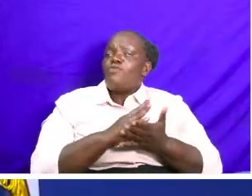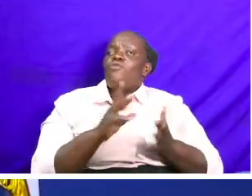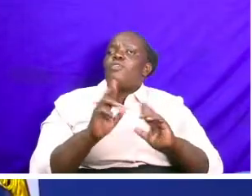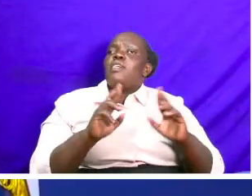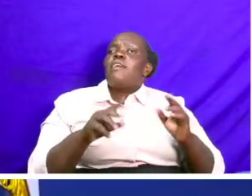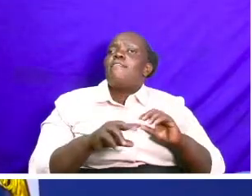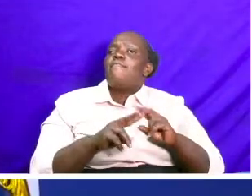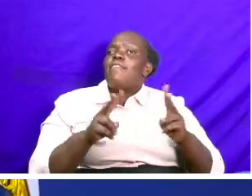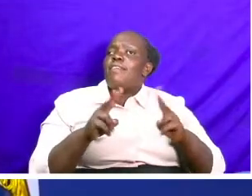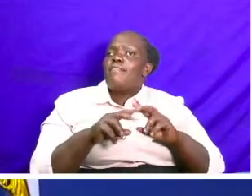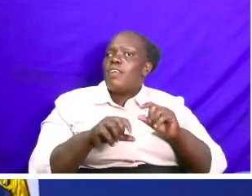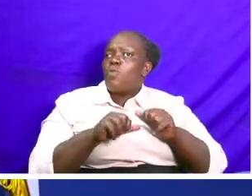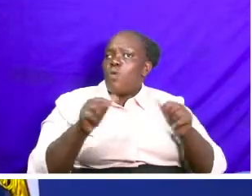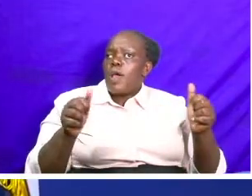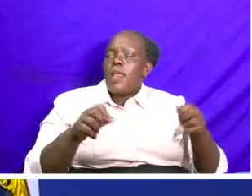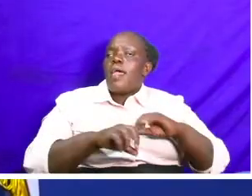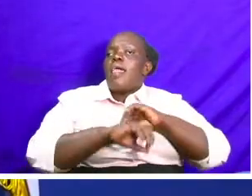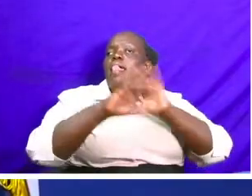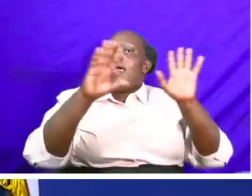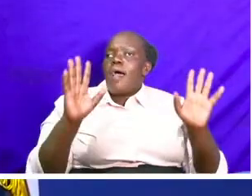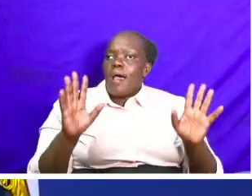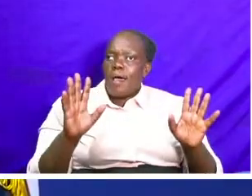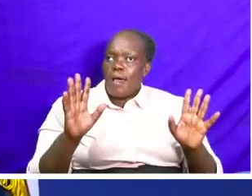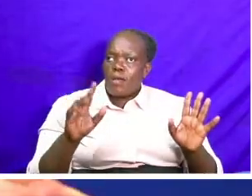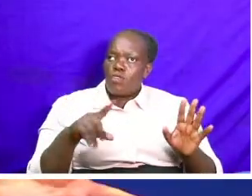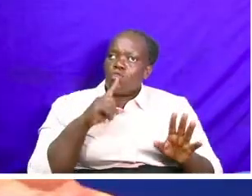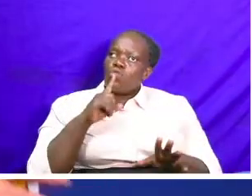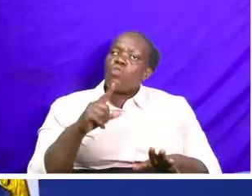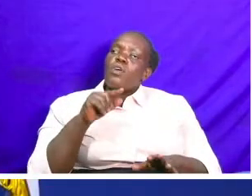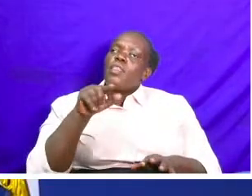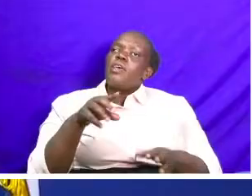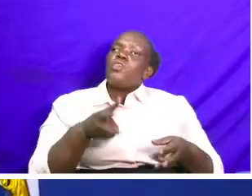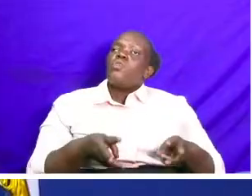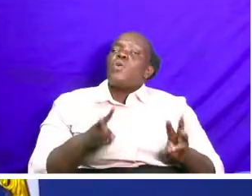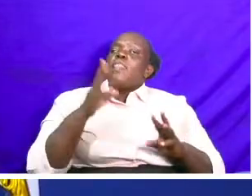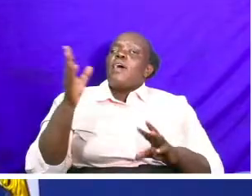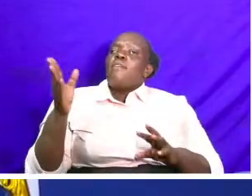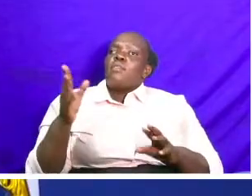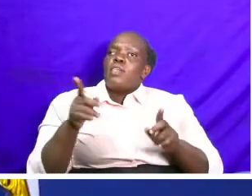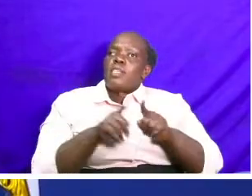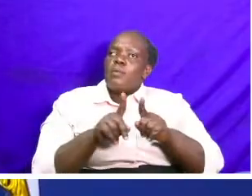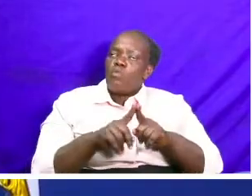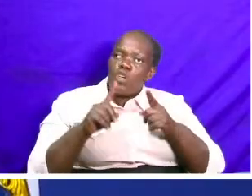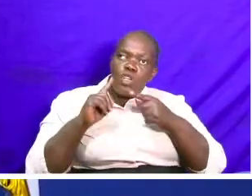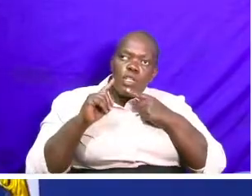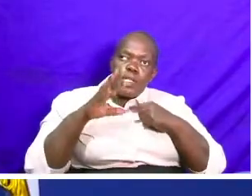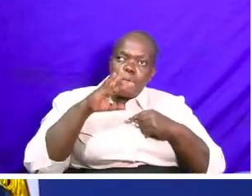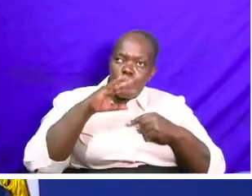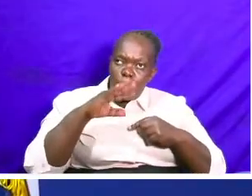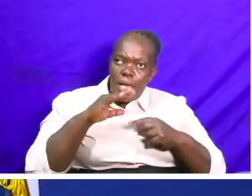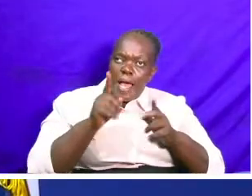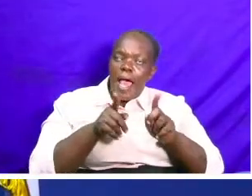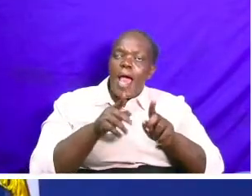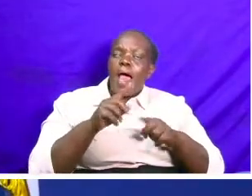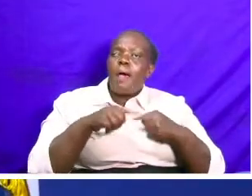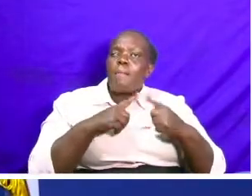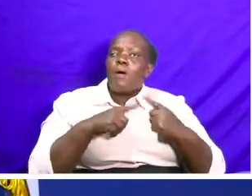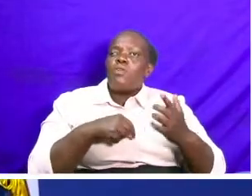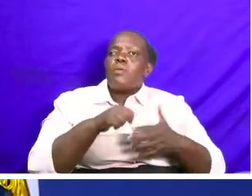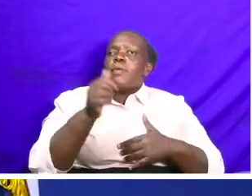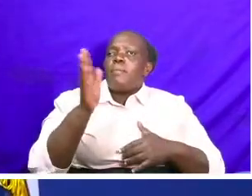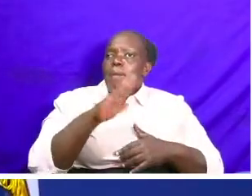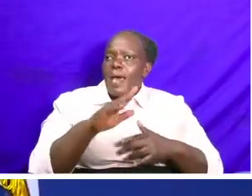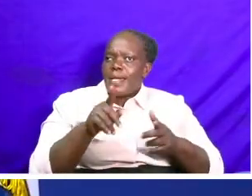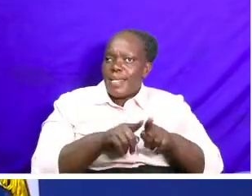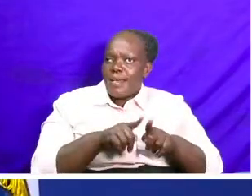very well provided for. So in this regard, therefore, even as we talk about commemorations,